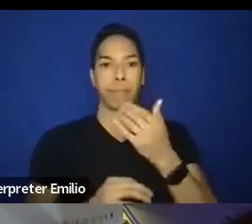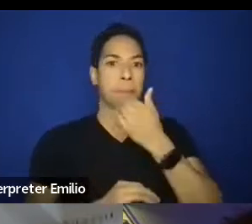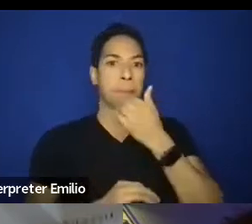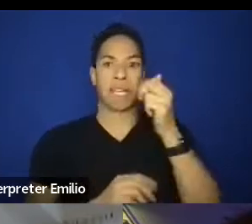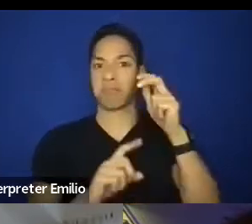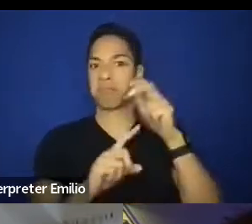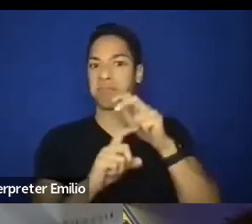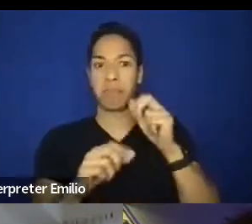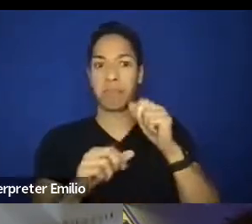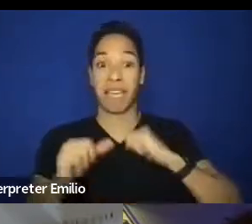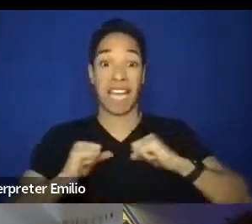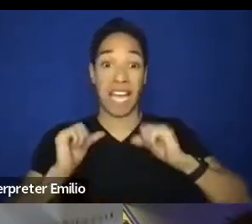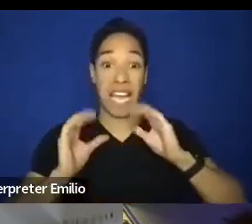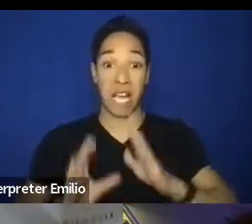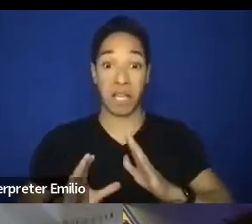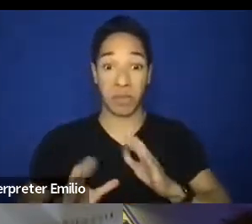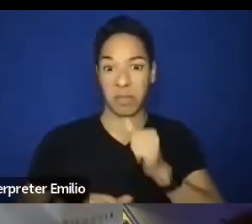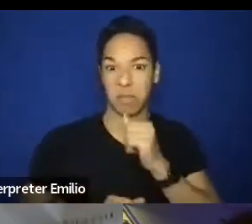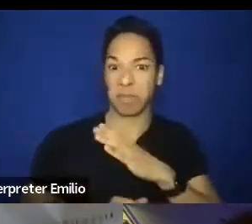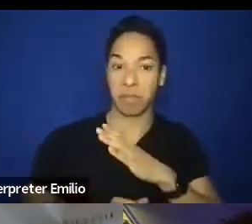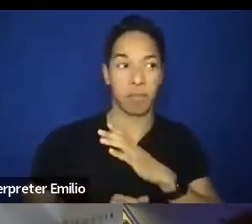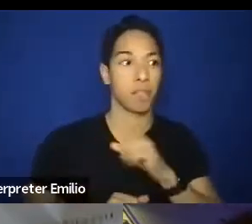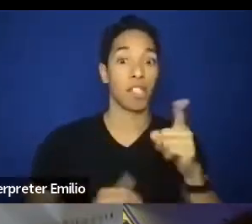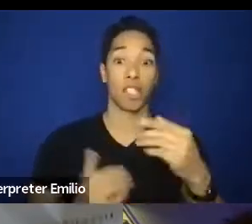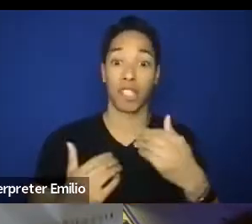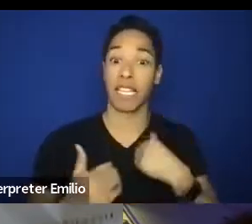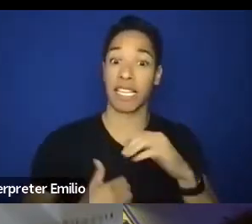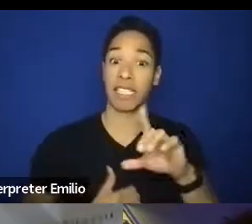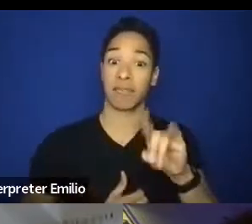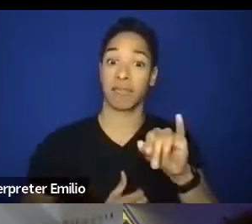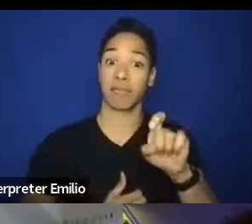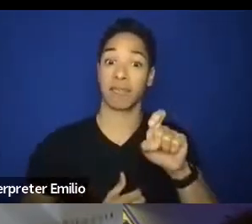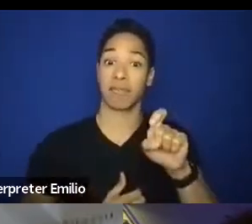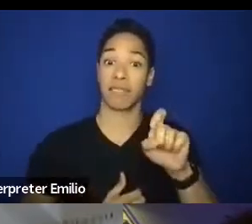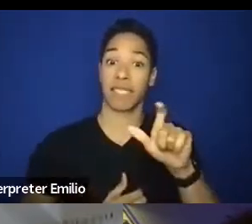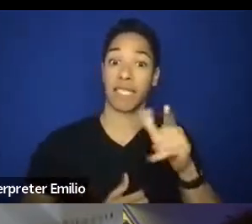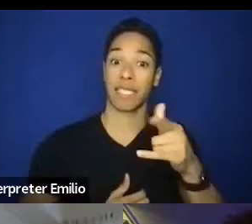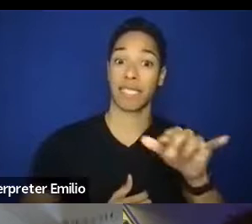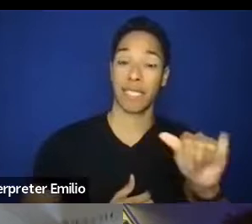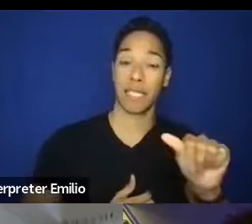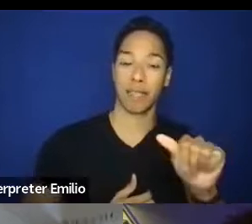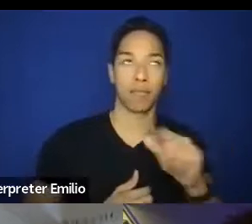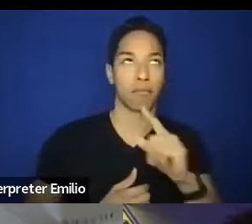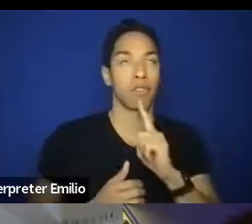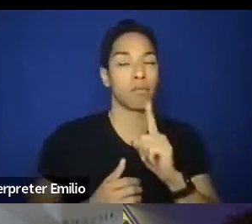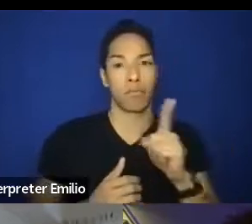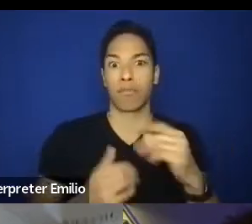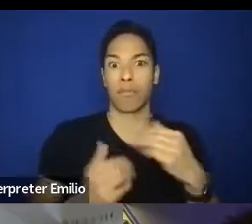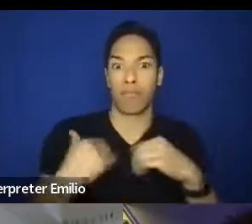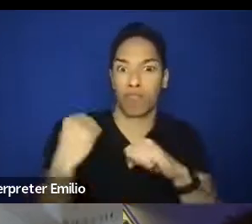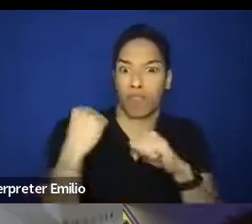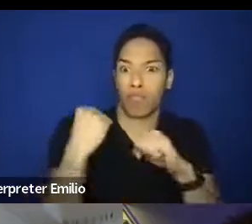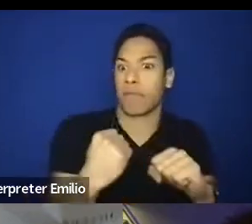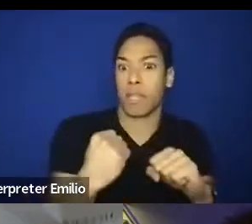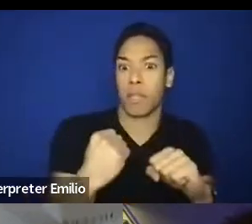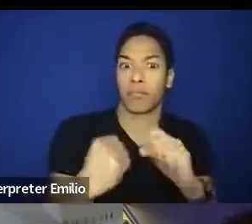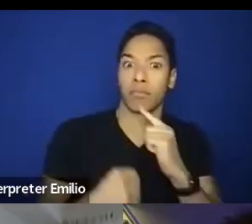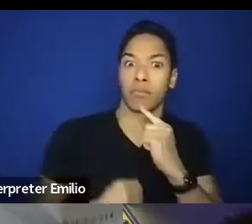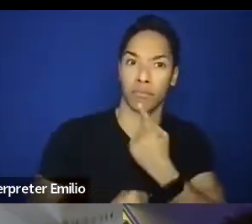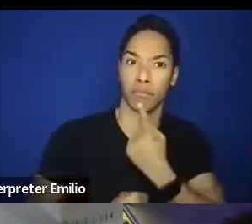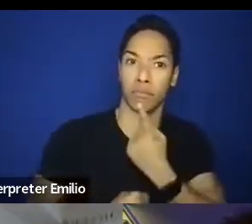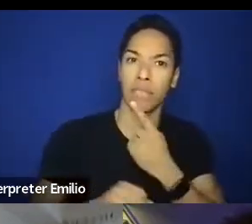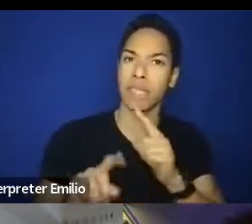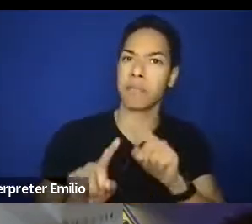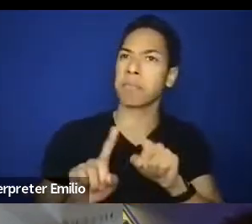just unbelievable actress, has dyslexia, and it's not something, and pretty severe dyslexia. And she